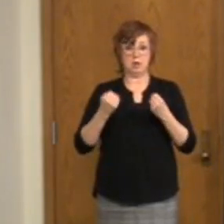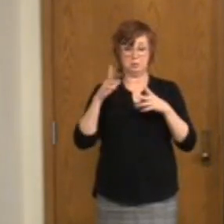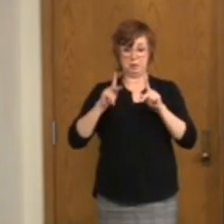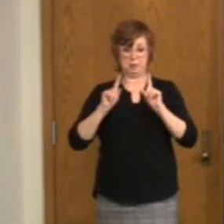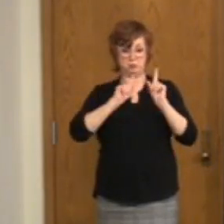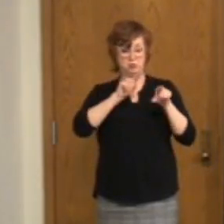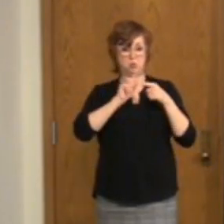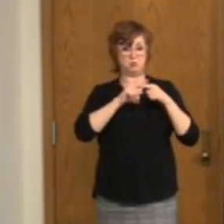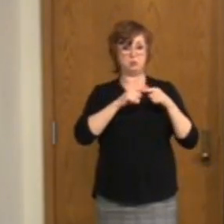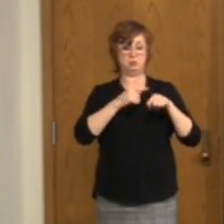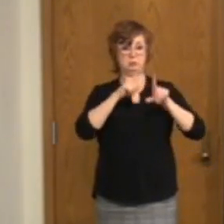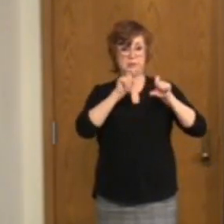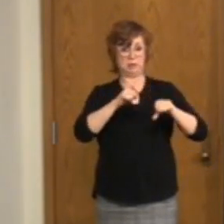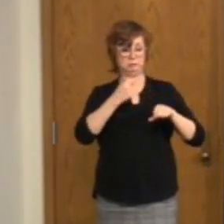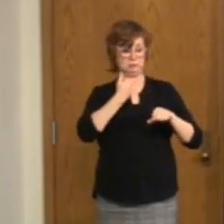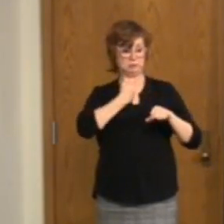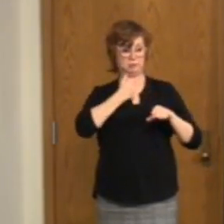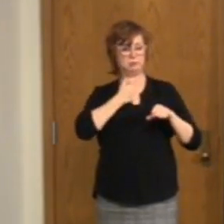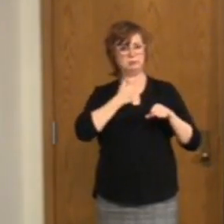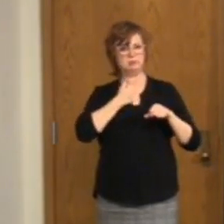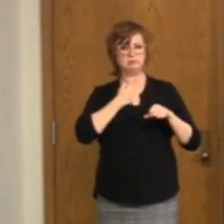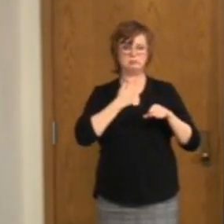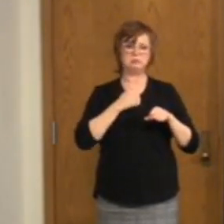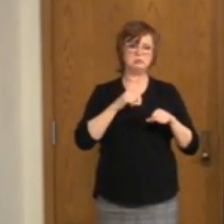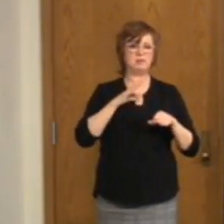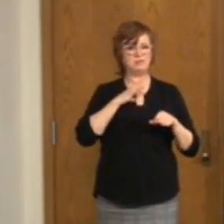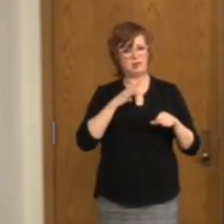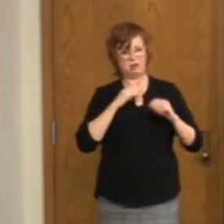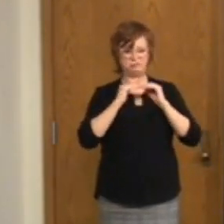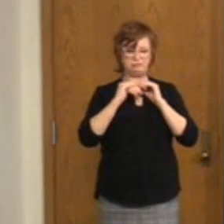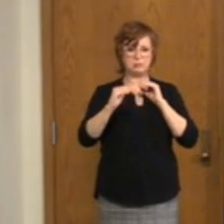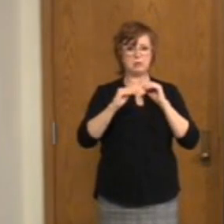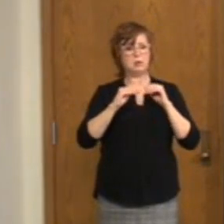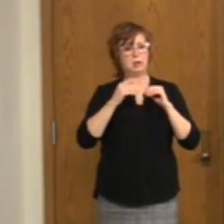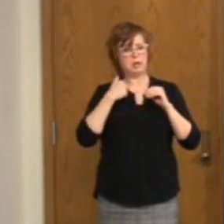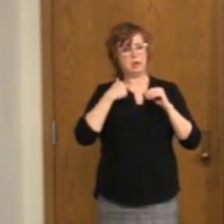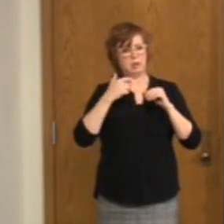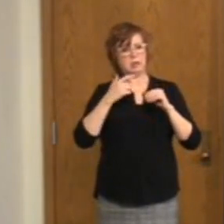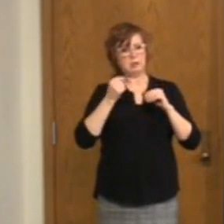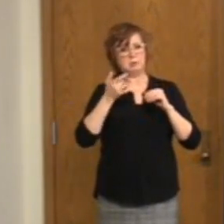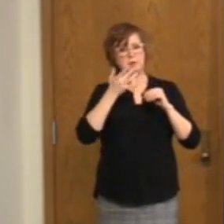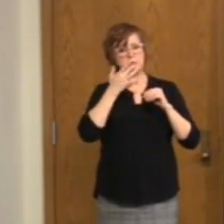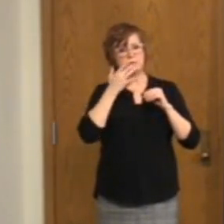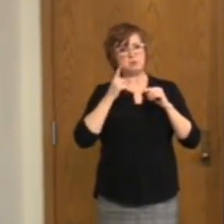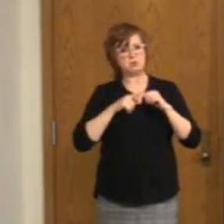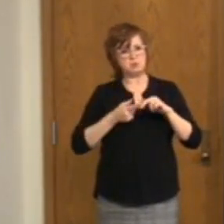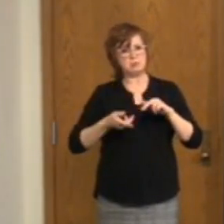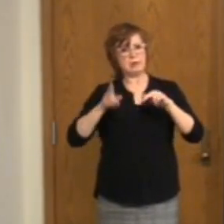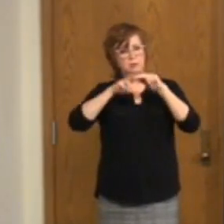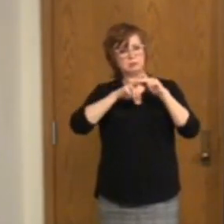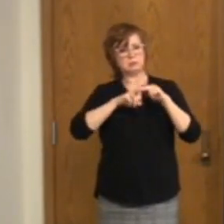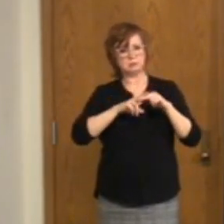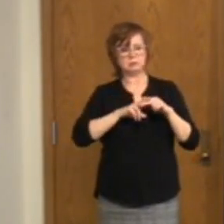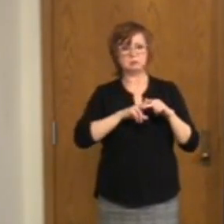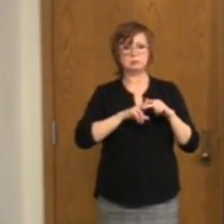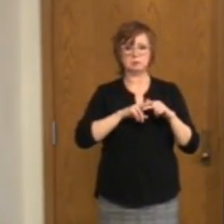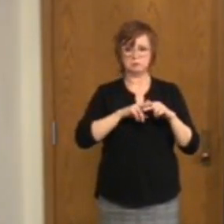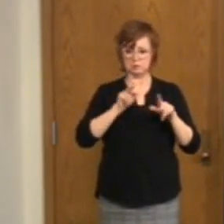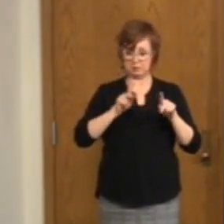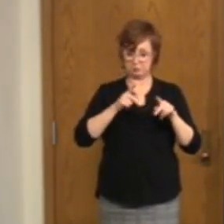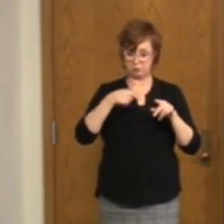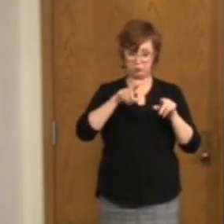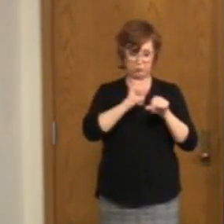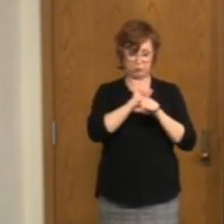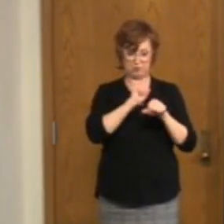better. So we've had a few reports where people continue to work while symptomatic that resulted in a outbreak in a workplace. But in any